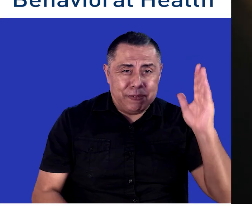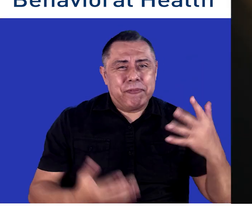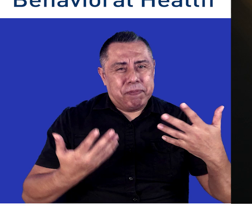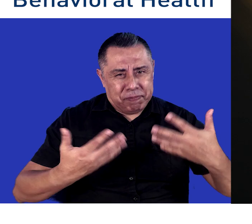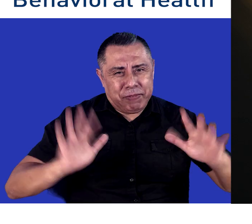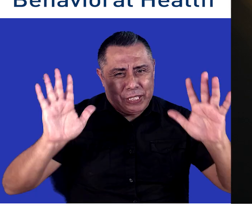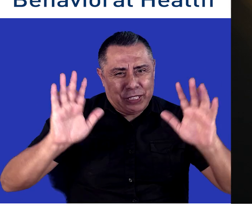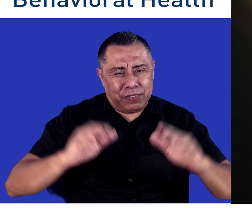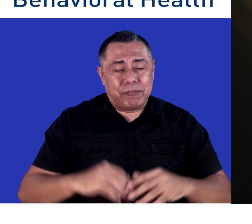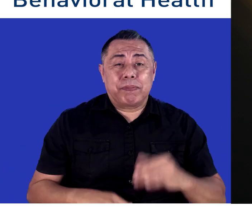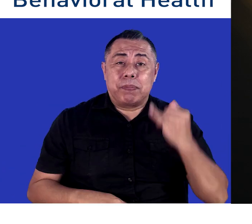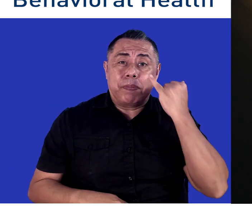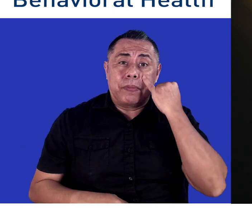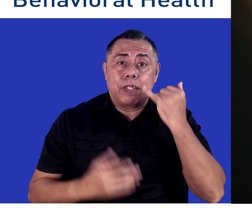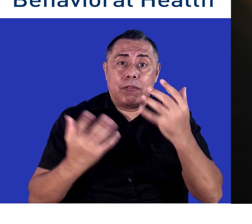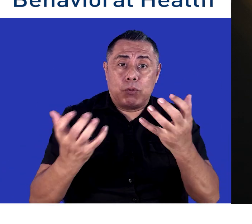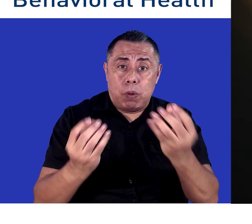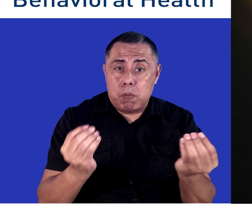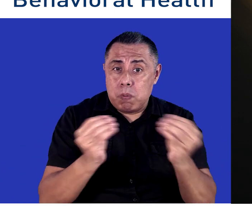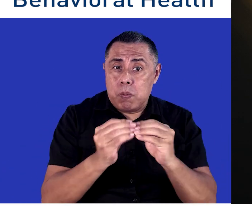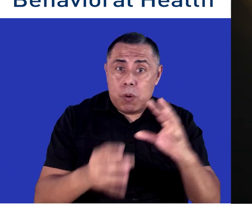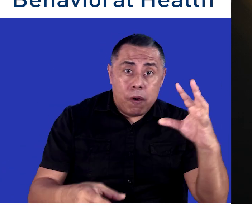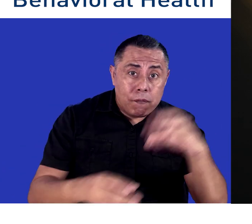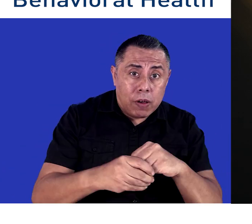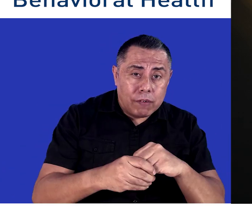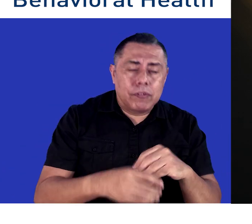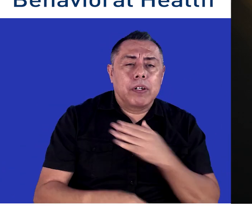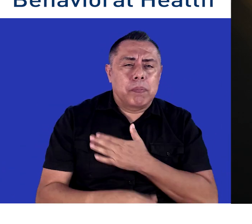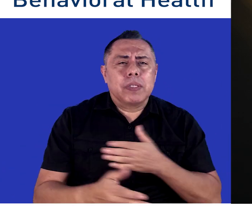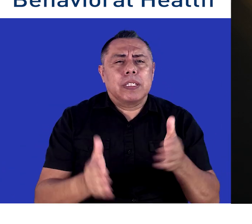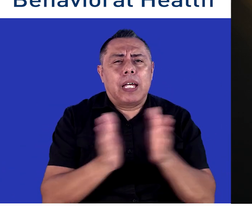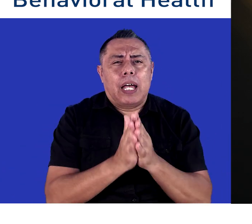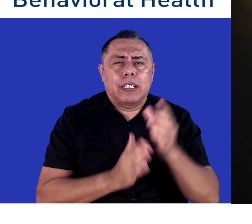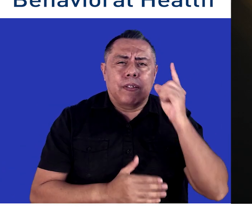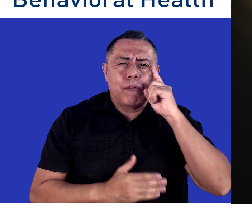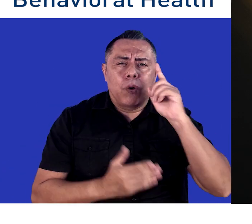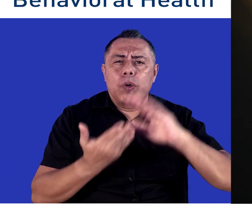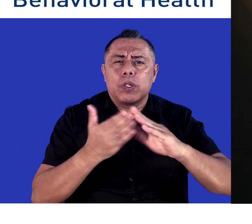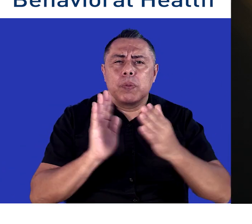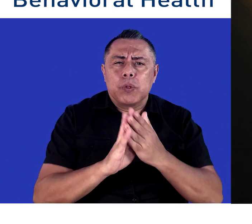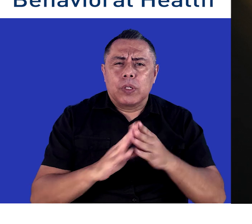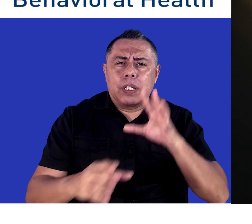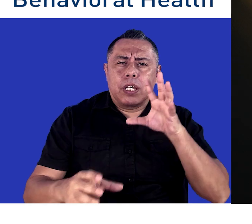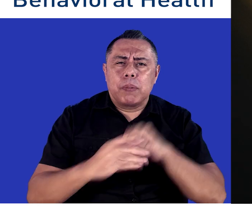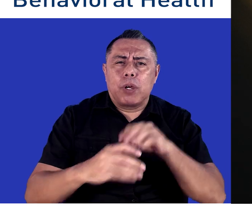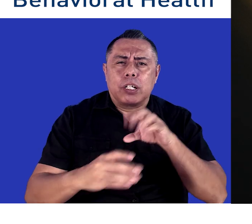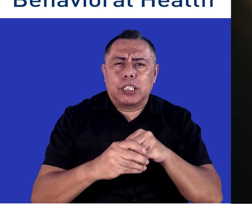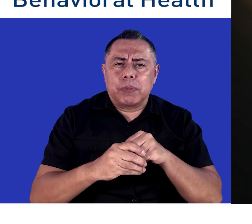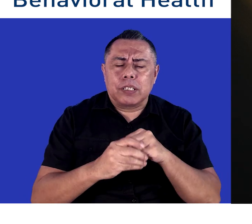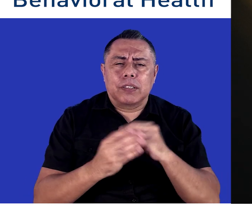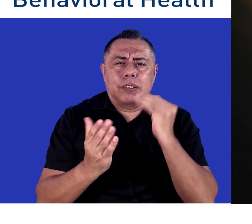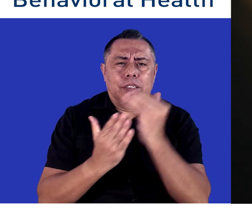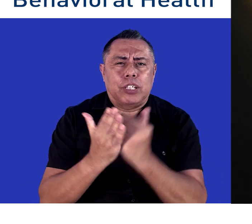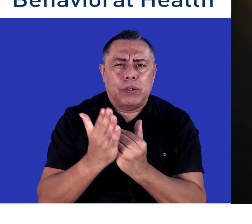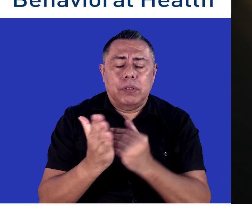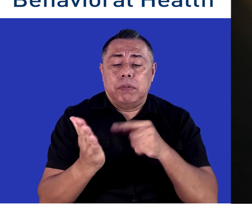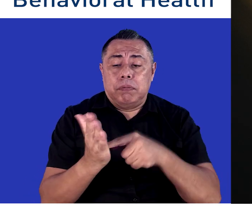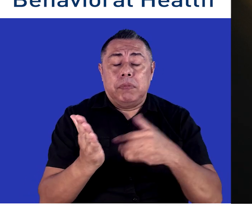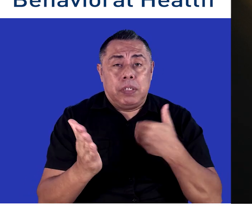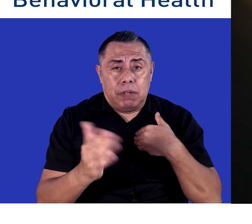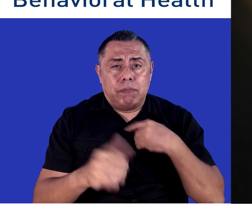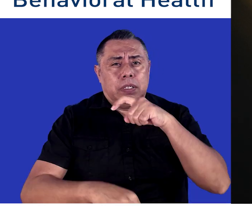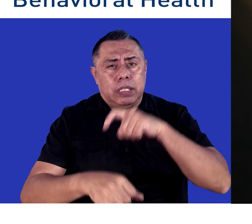And that concludes our presentation. If you'd like to get more involved, please request a community participation